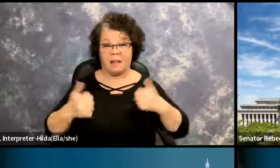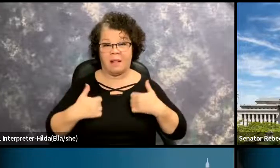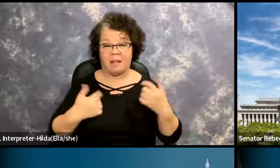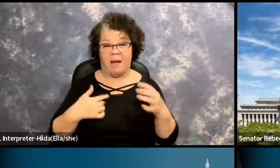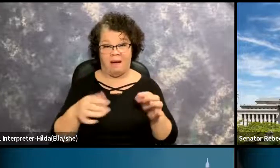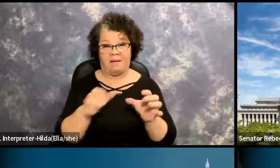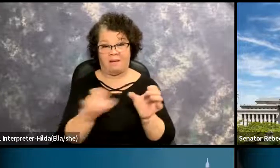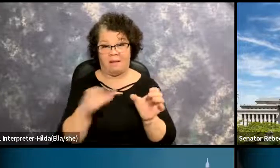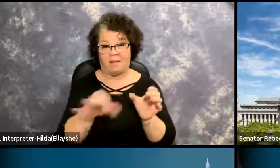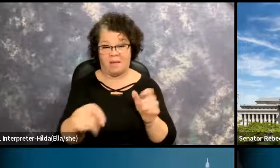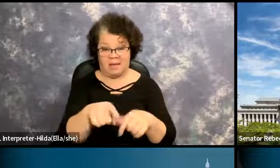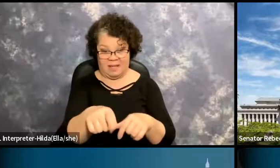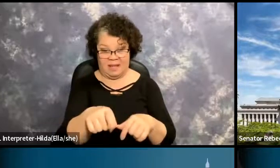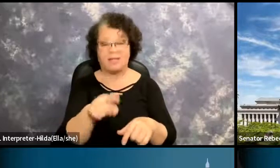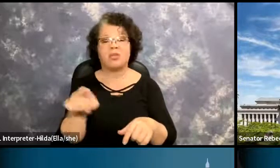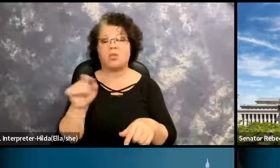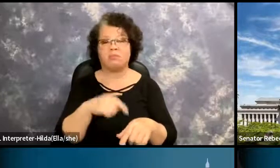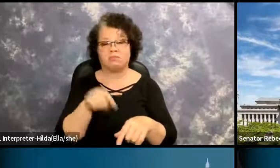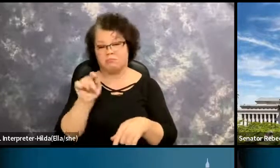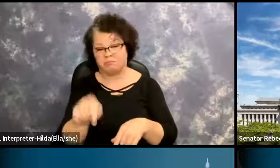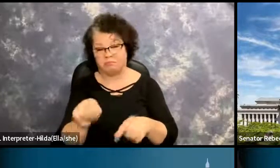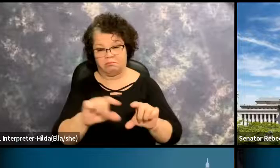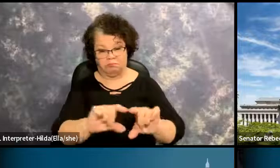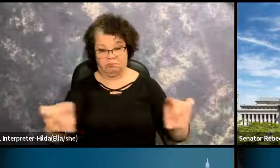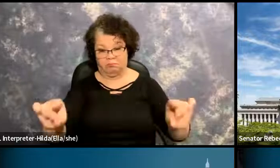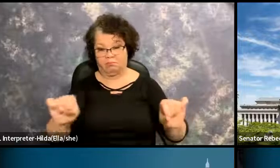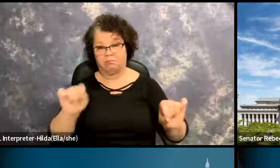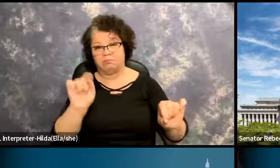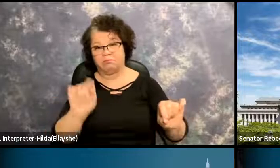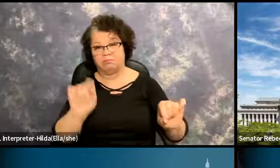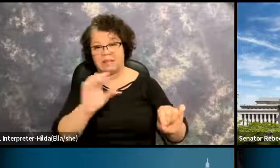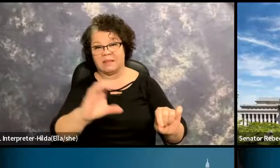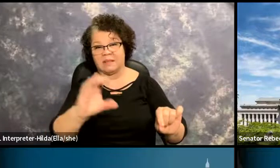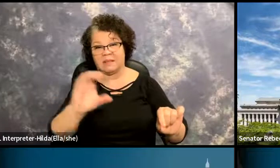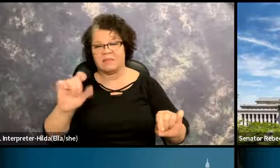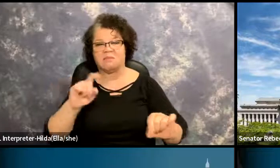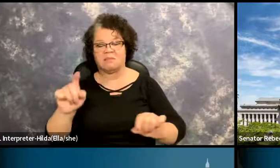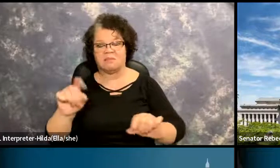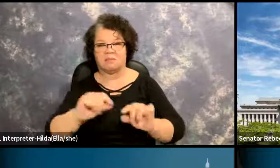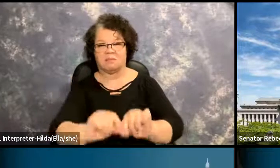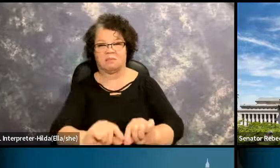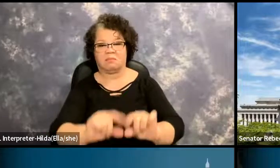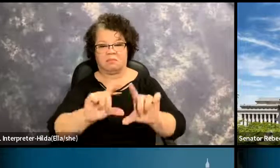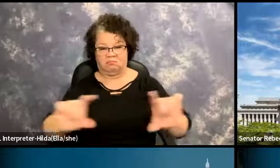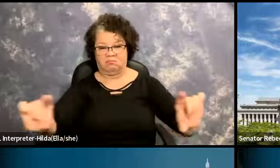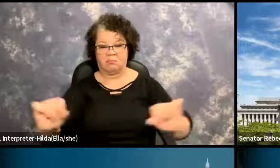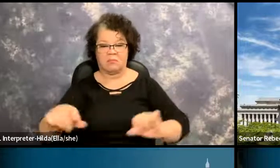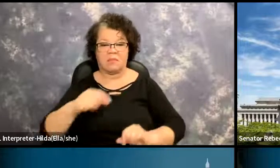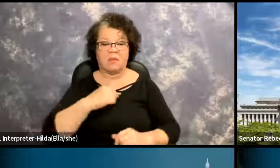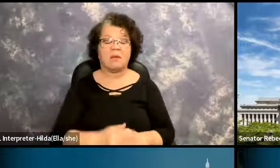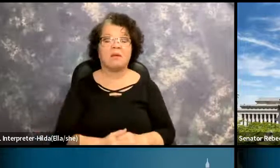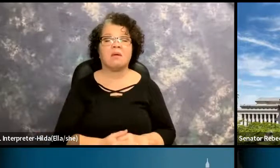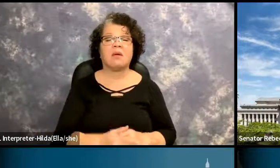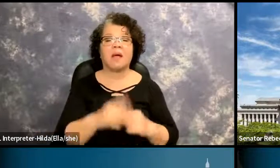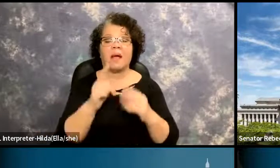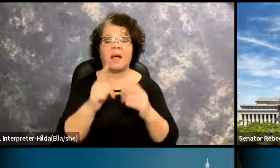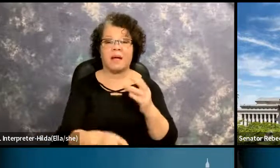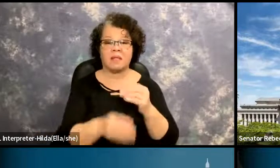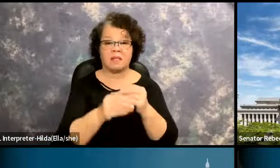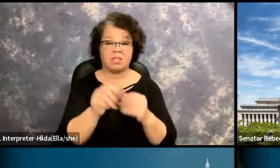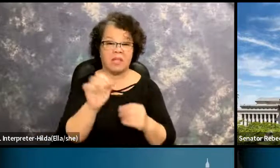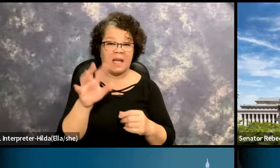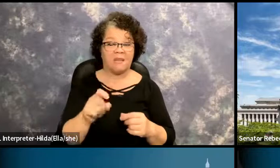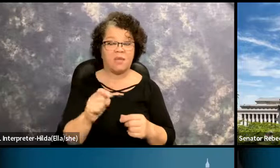Live transcription is enabled, so you can click that option at the bottom of your Zoom screen if you would like to use it. Additionally, if you need